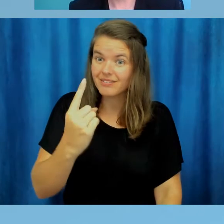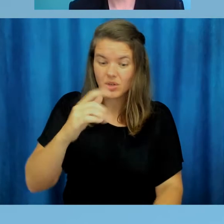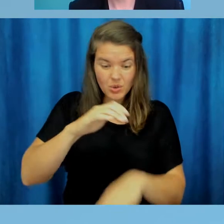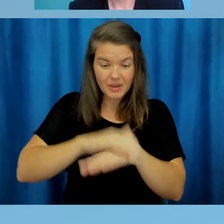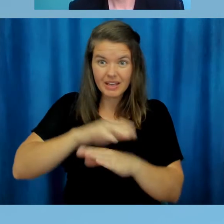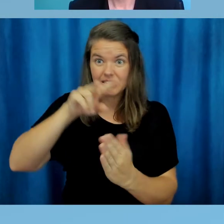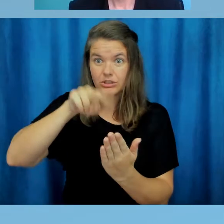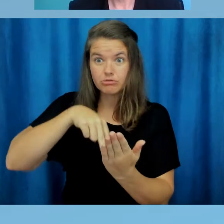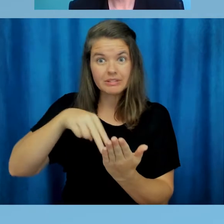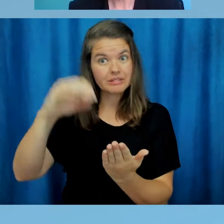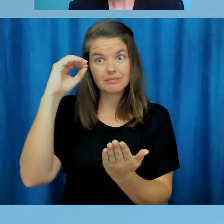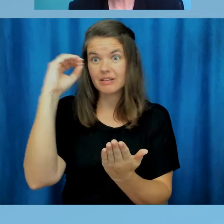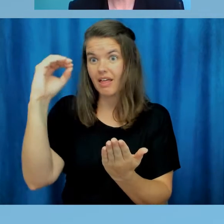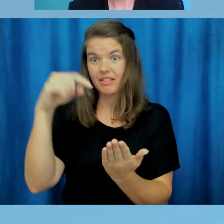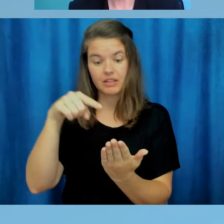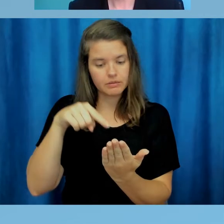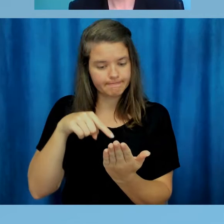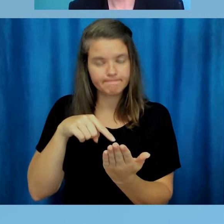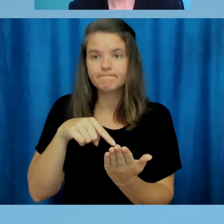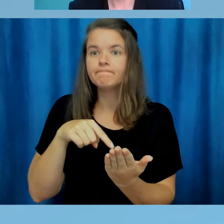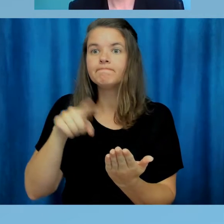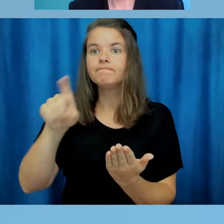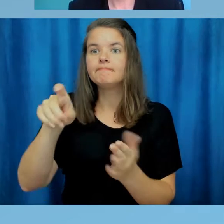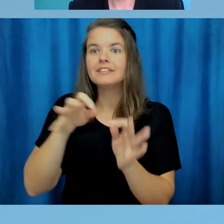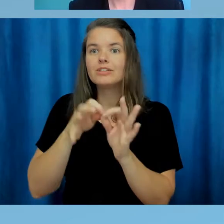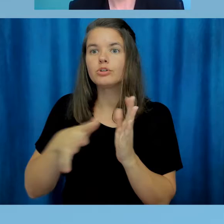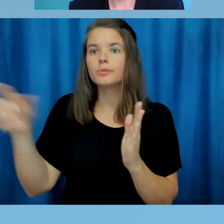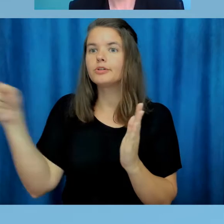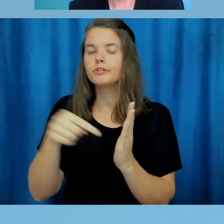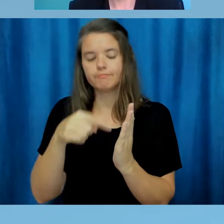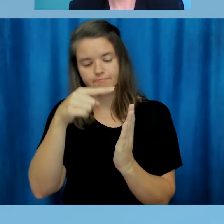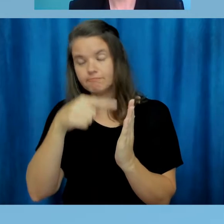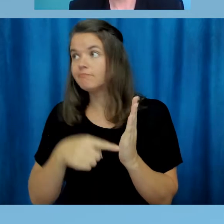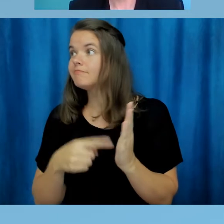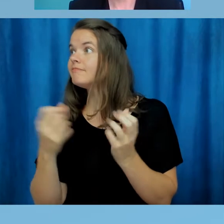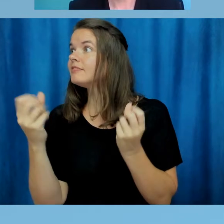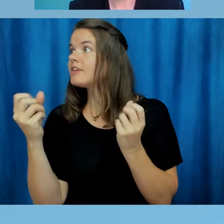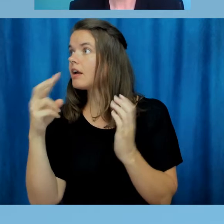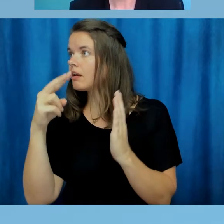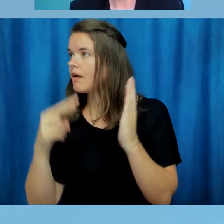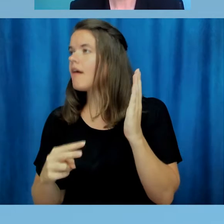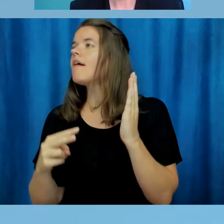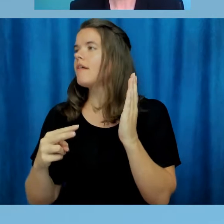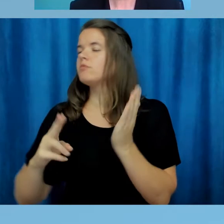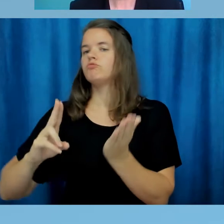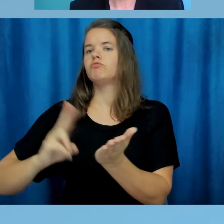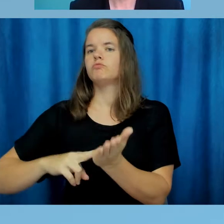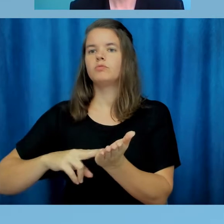at all, would need an interpreter for reviewing informed consent paperwork.